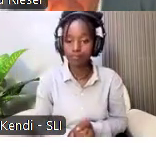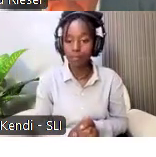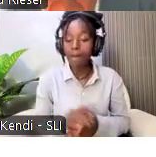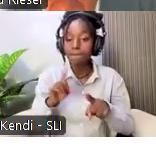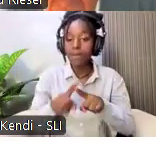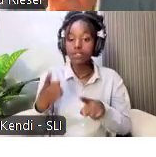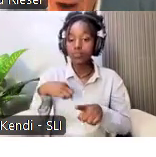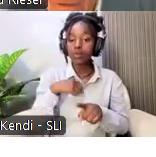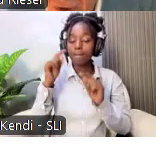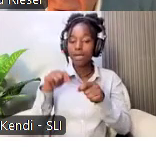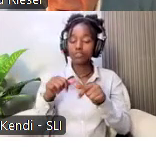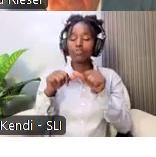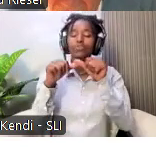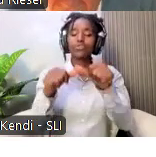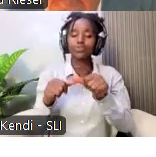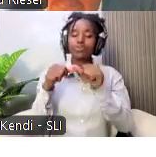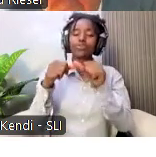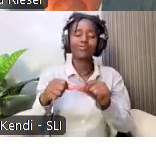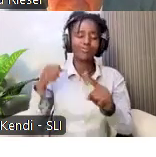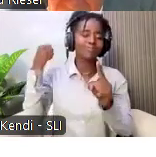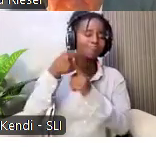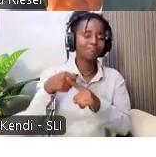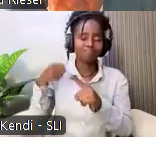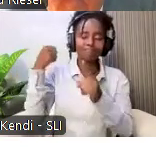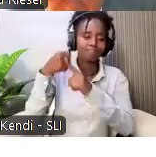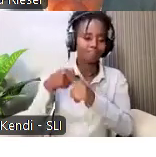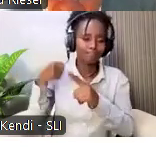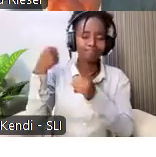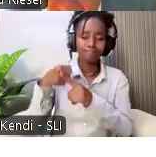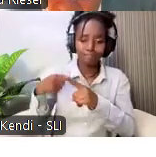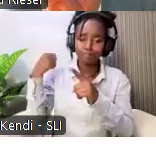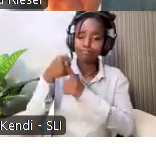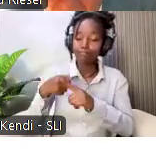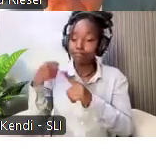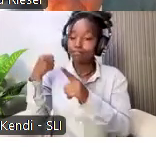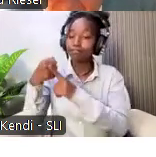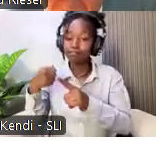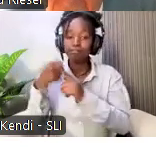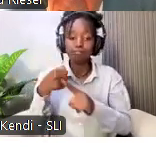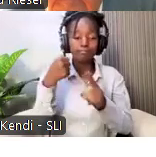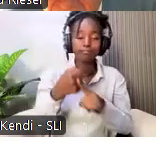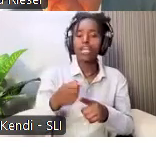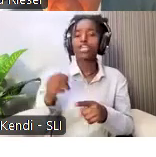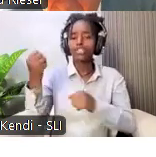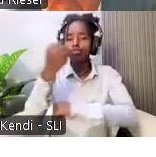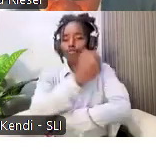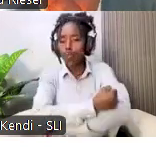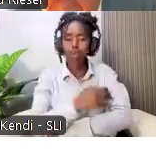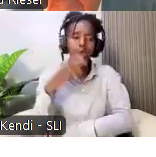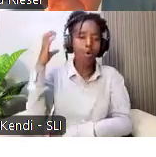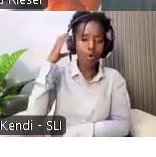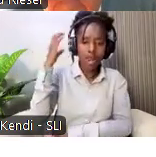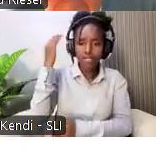in your countries, wherever you are locally, in your college, in your school, wherever, in your